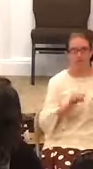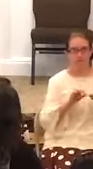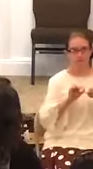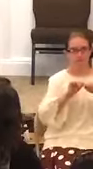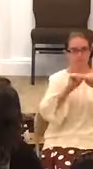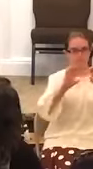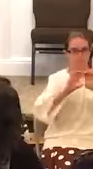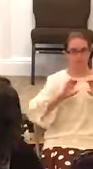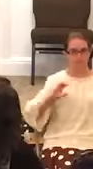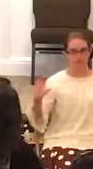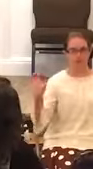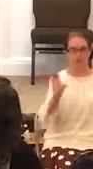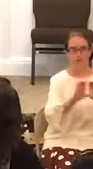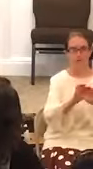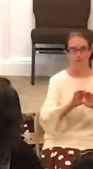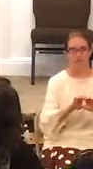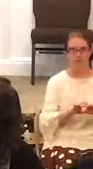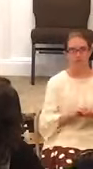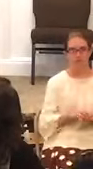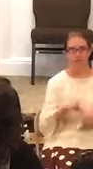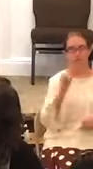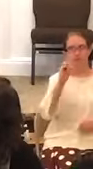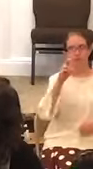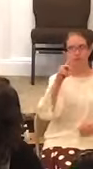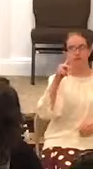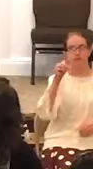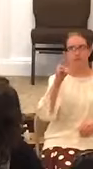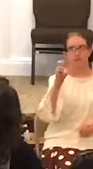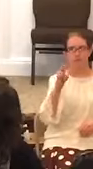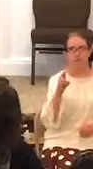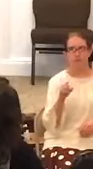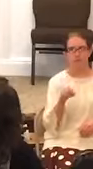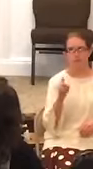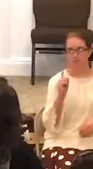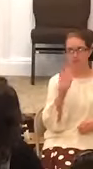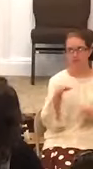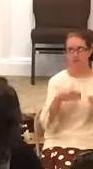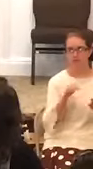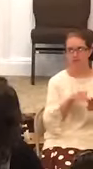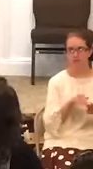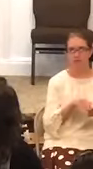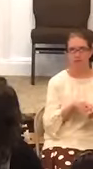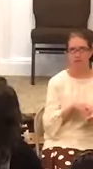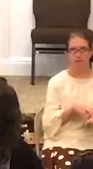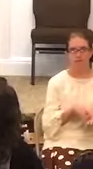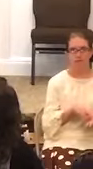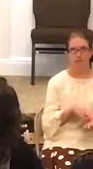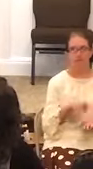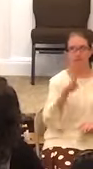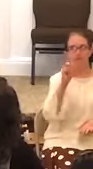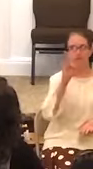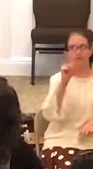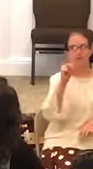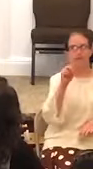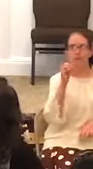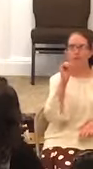to the refineries in Houston and Corpus and all down there, wherever they're at down there. And they refine the oil.